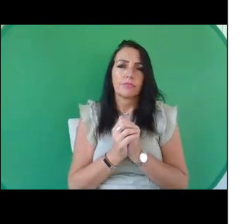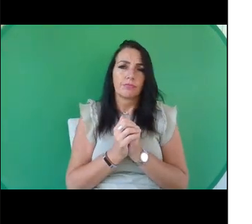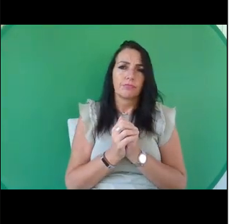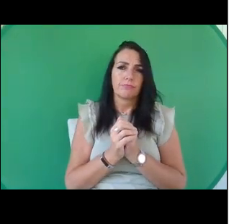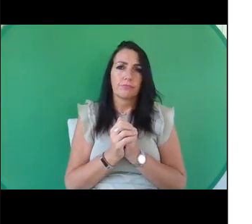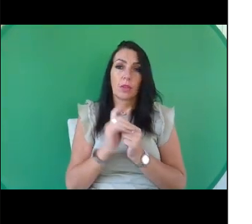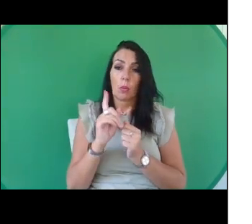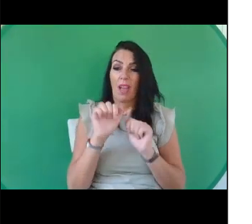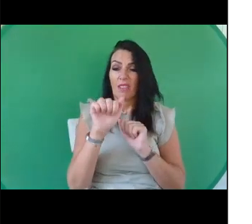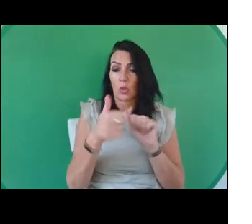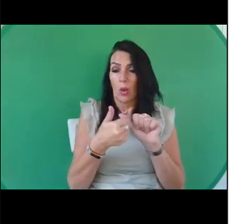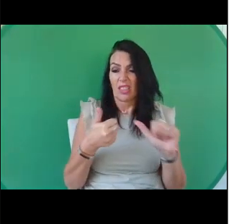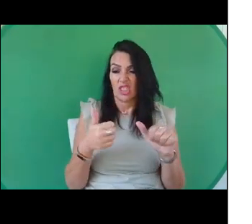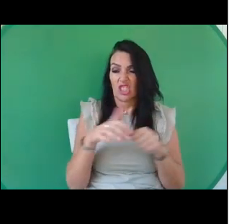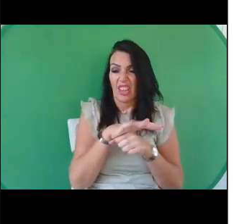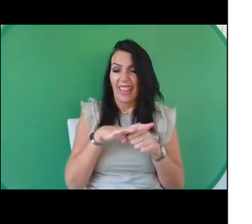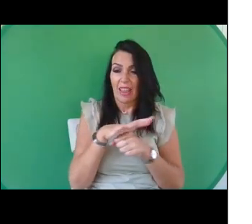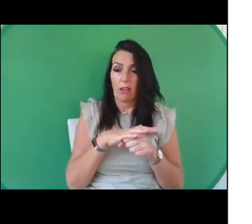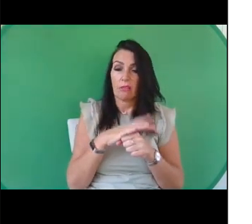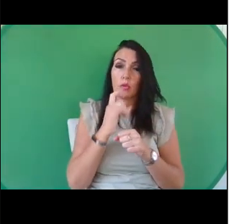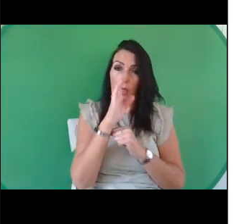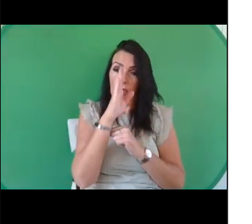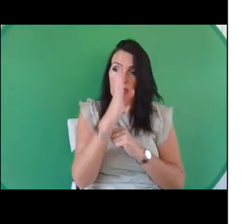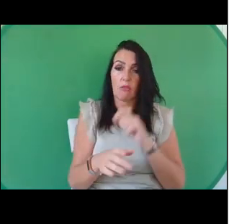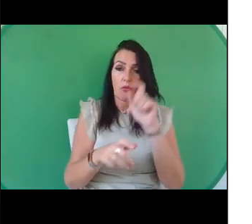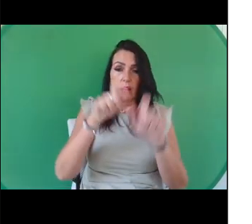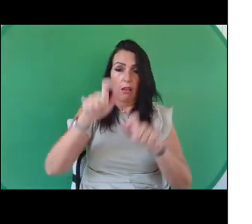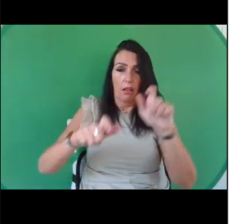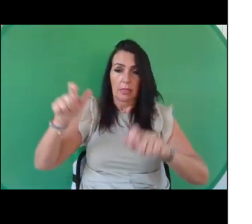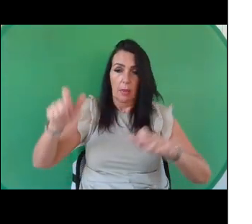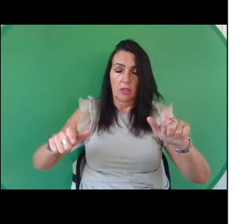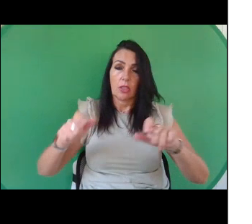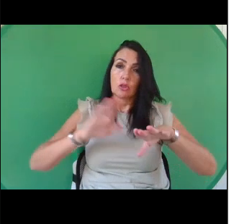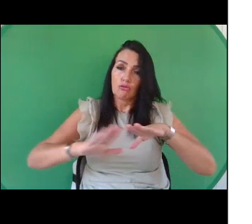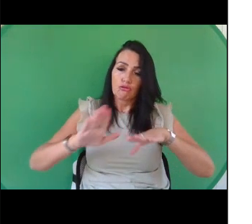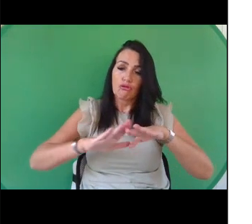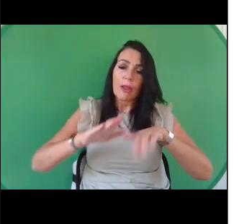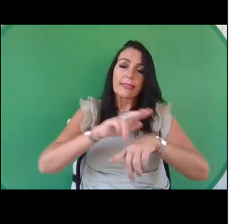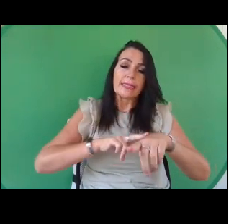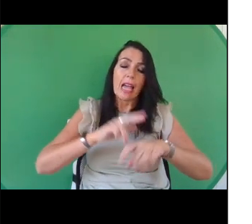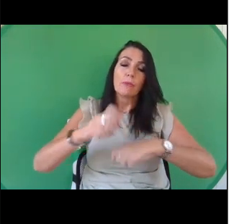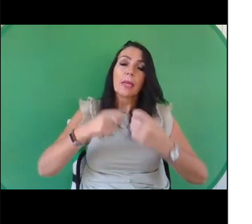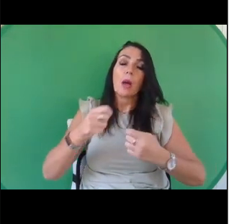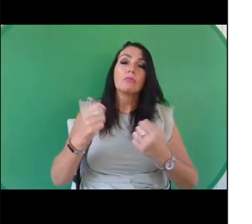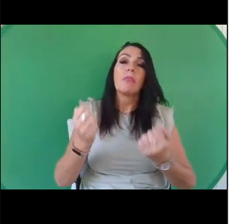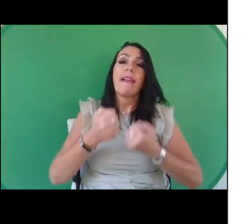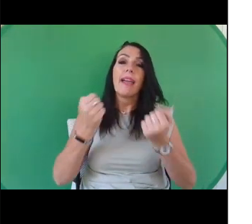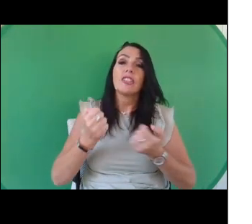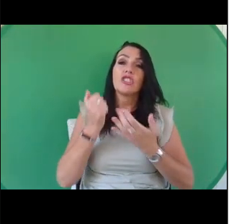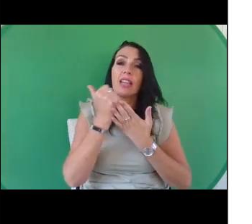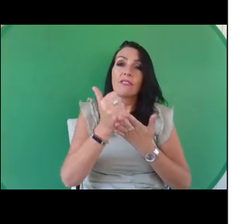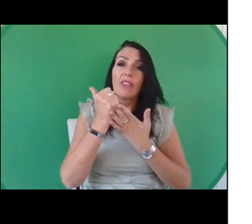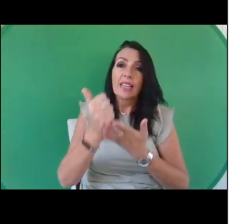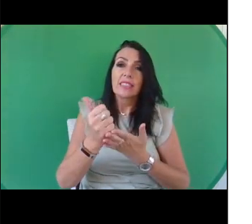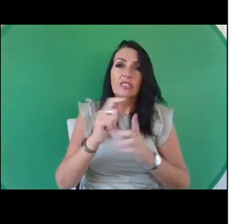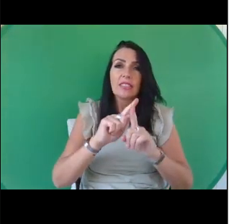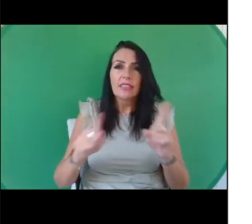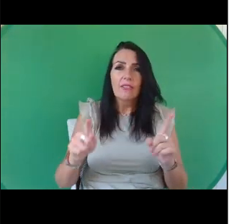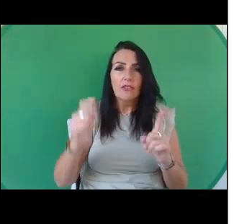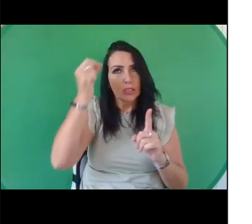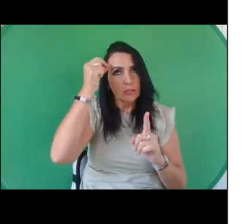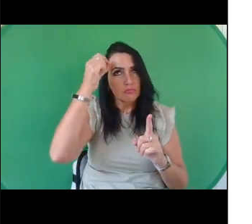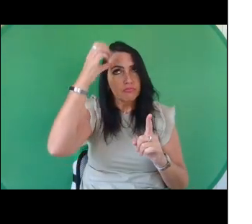you may also speak directly to your customers. So training your staff to become energy advisors with different levels of technical knowledge